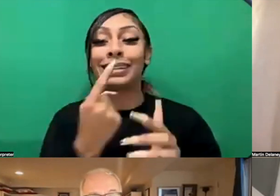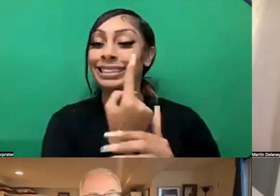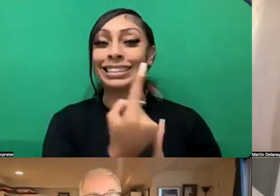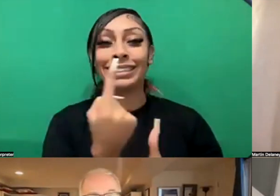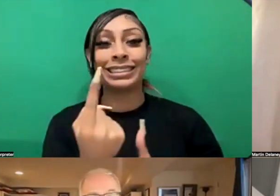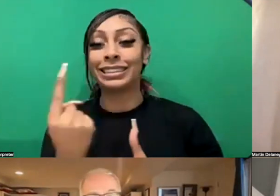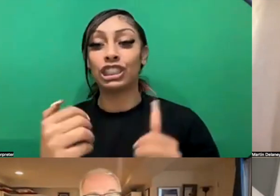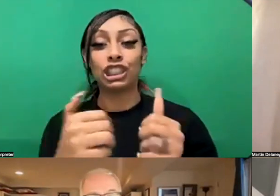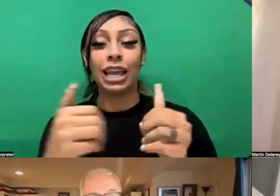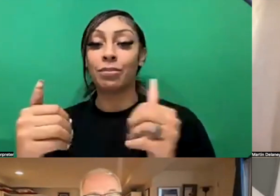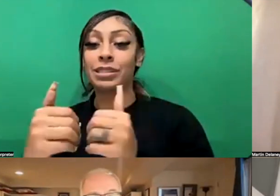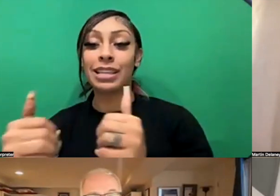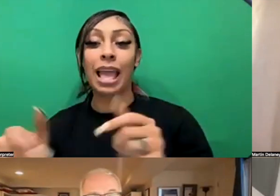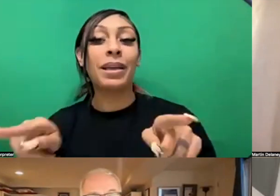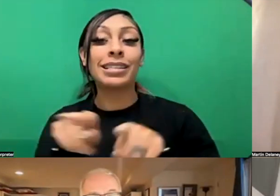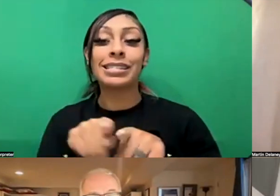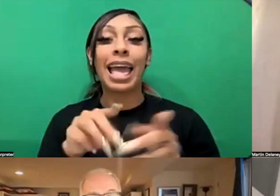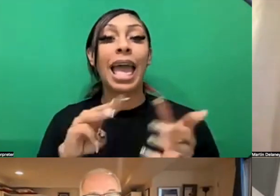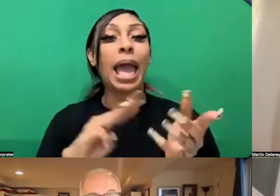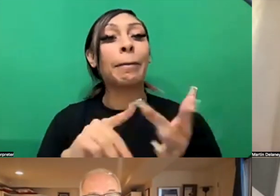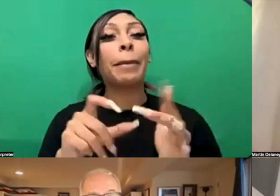MIDI channel, we say. So a MIDI channel is,